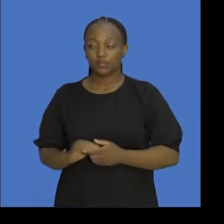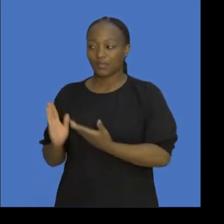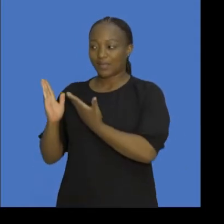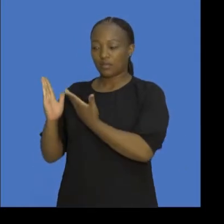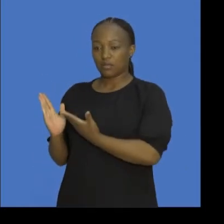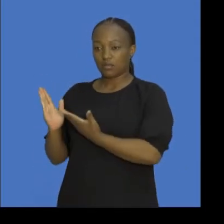frequency,